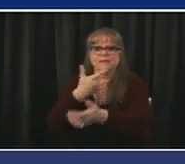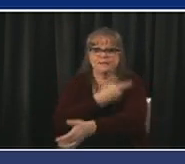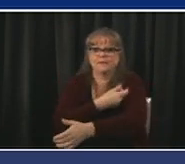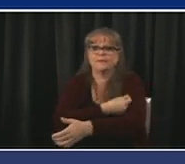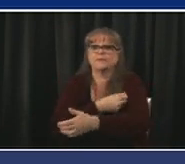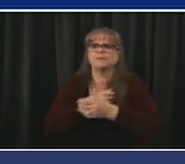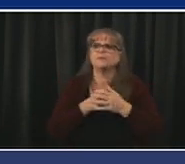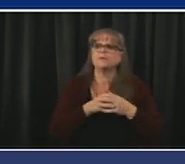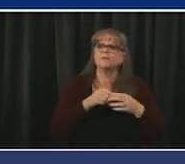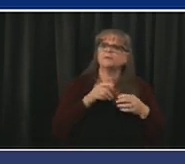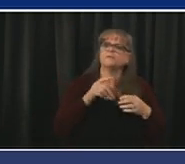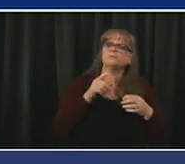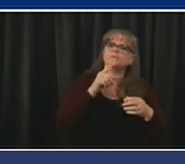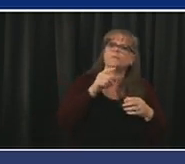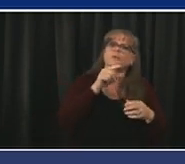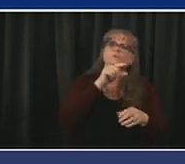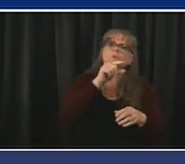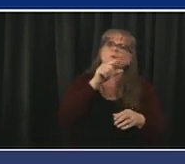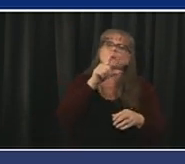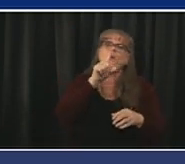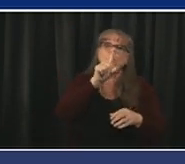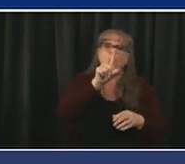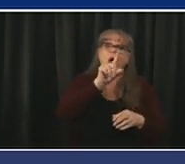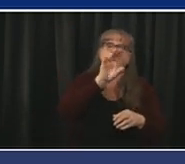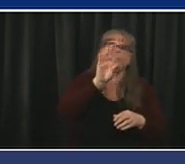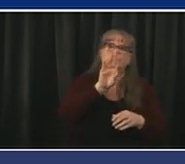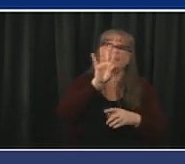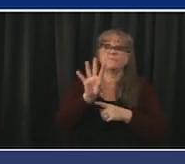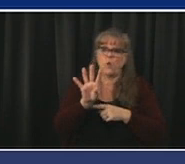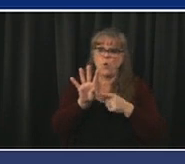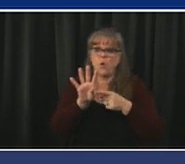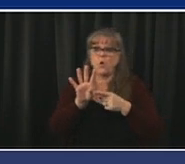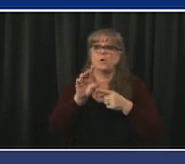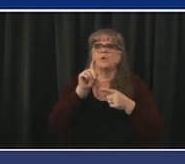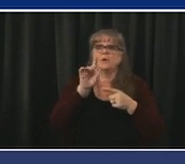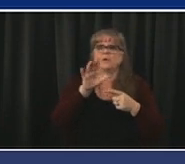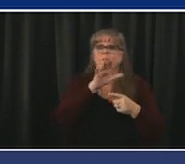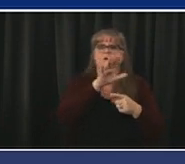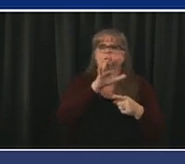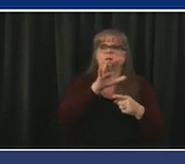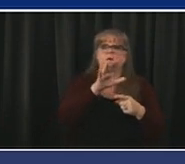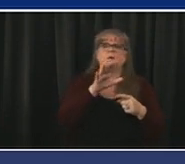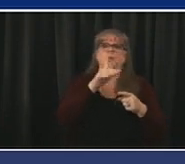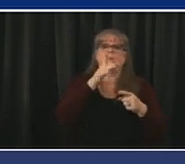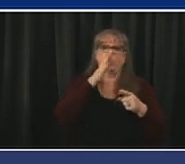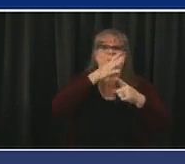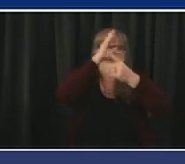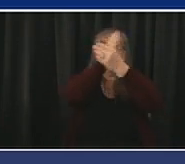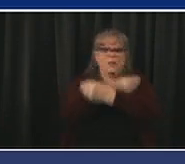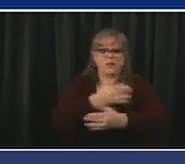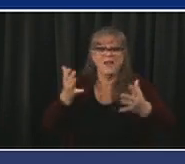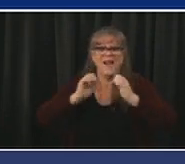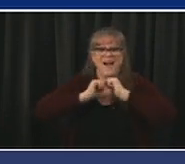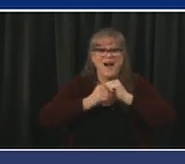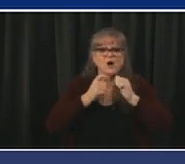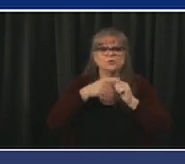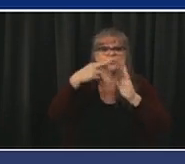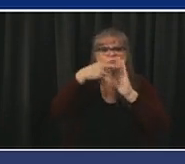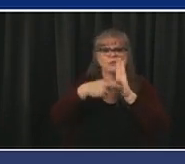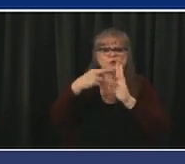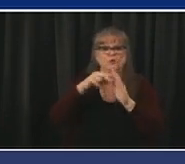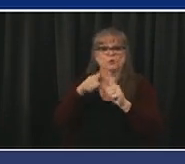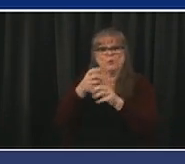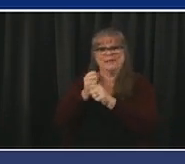will be providing an update next week on the best way to sign up for this vaccine. Our providers are working rapidly to update